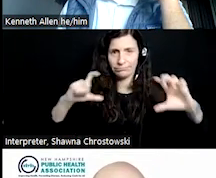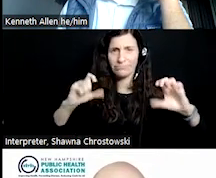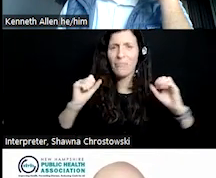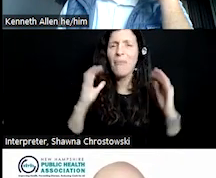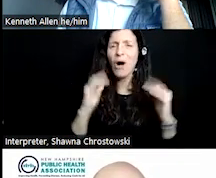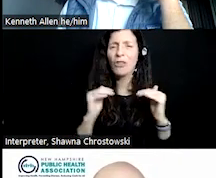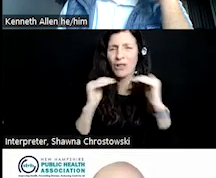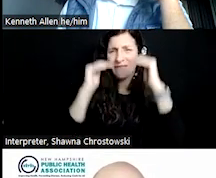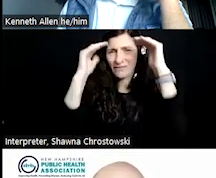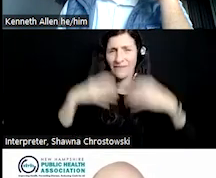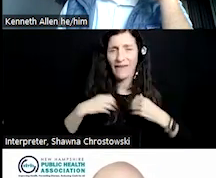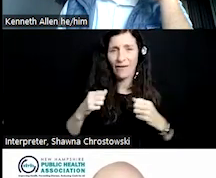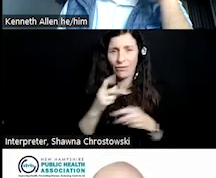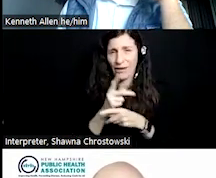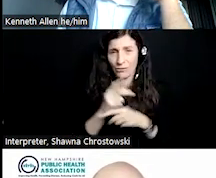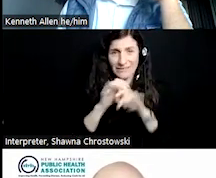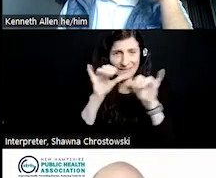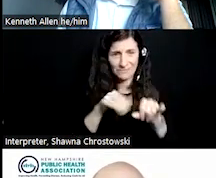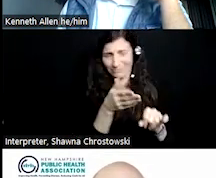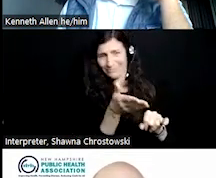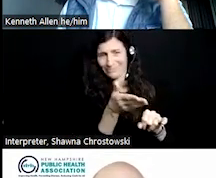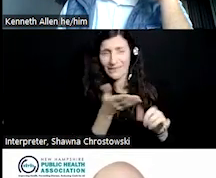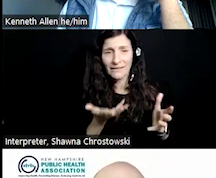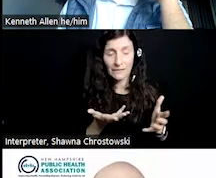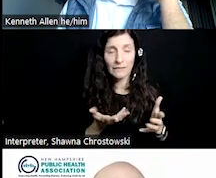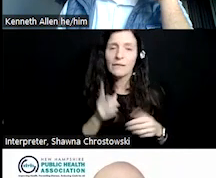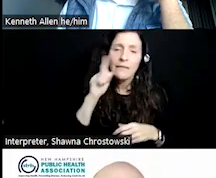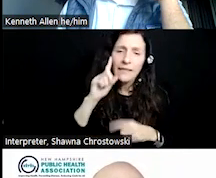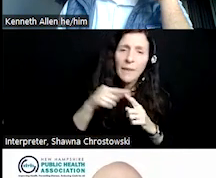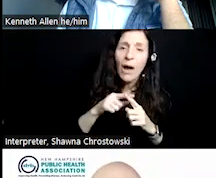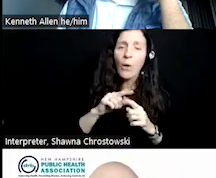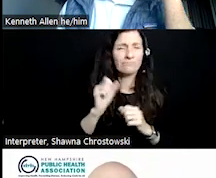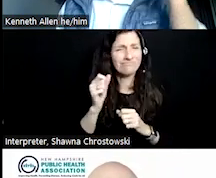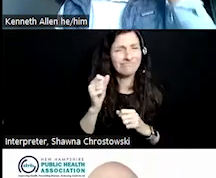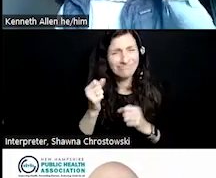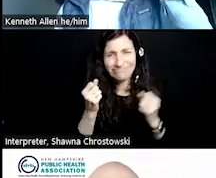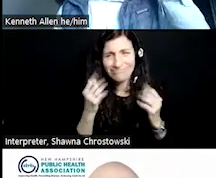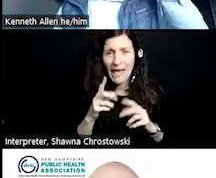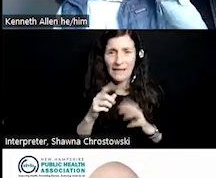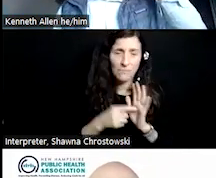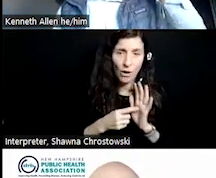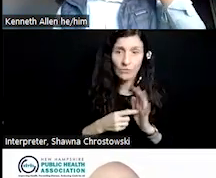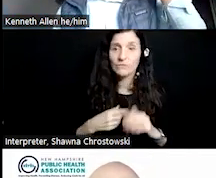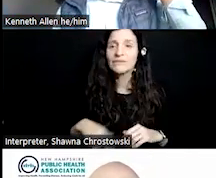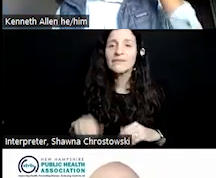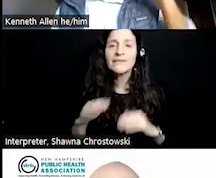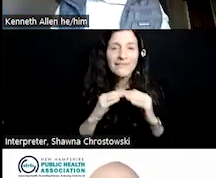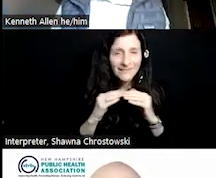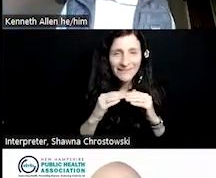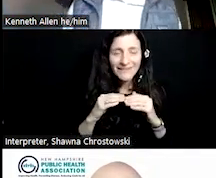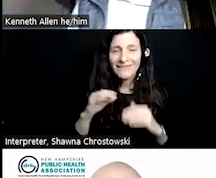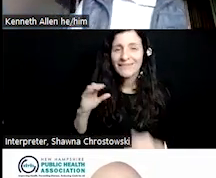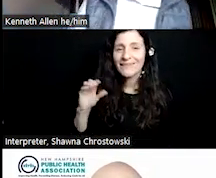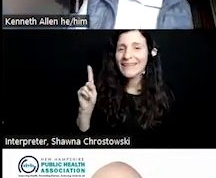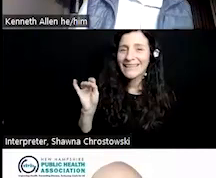our healthcare system, and just think about those numerous models that our colleague Katina Cummings just put